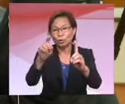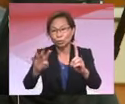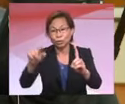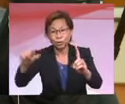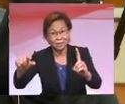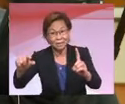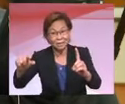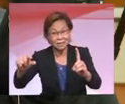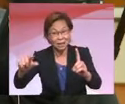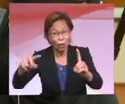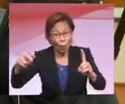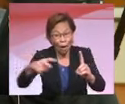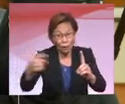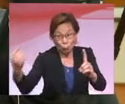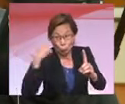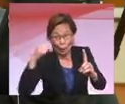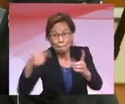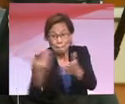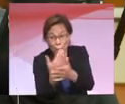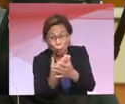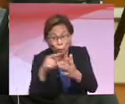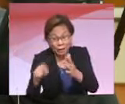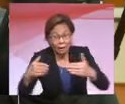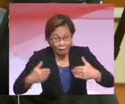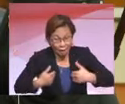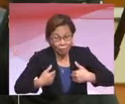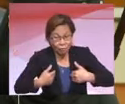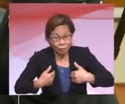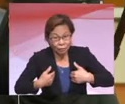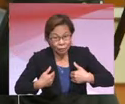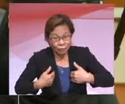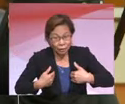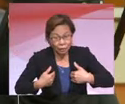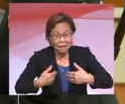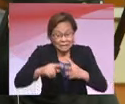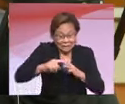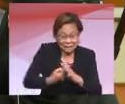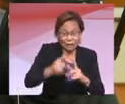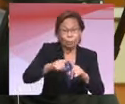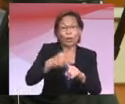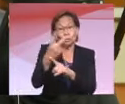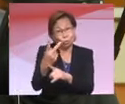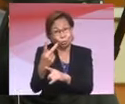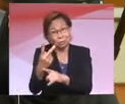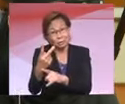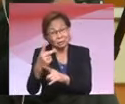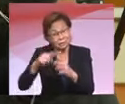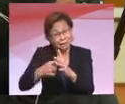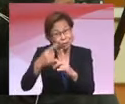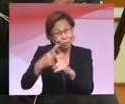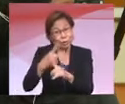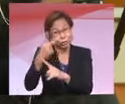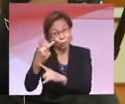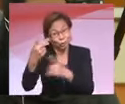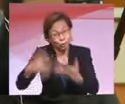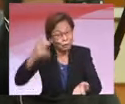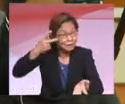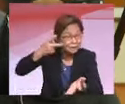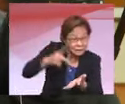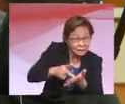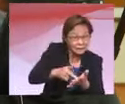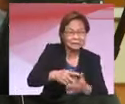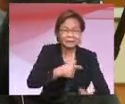D614G virus type has appeared in February, which also have been detected